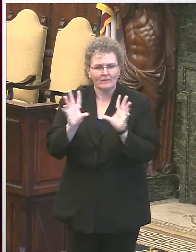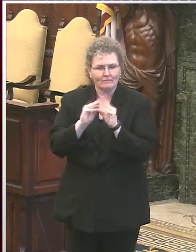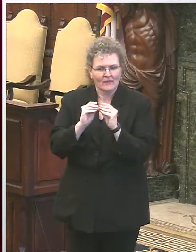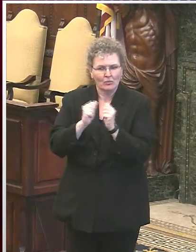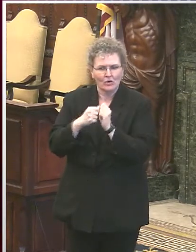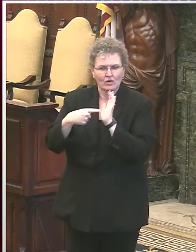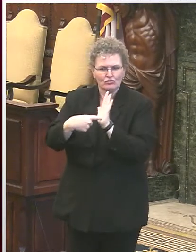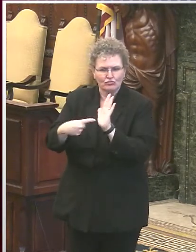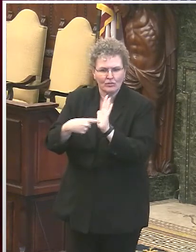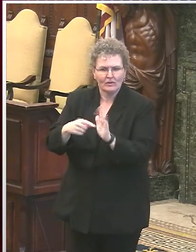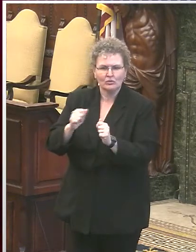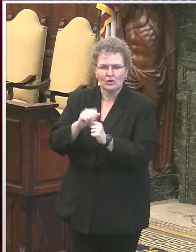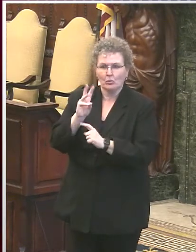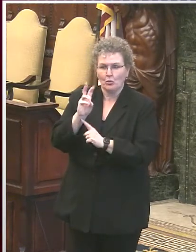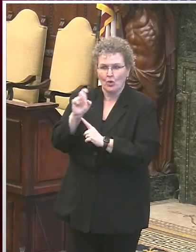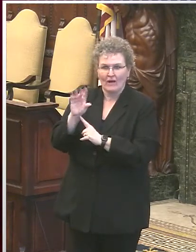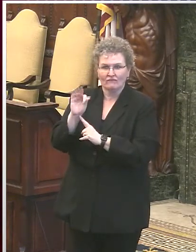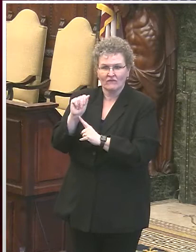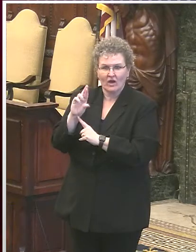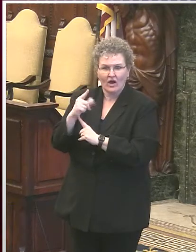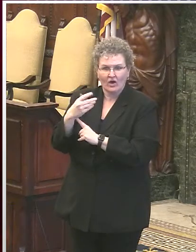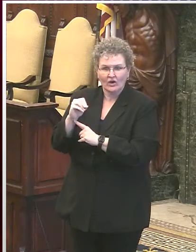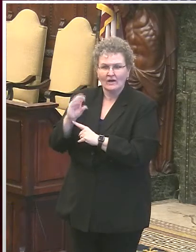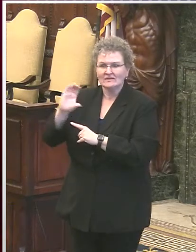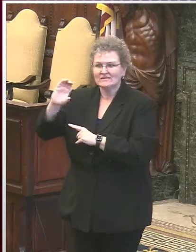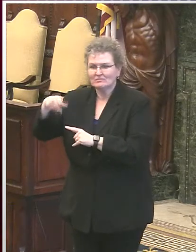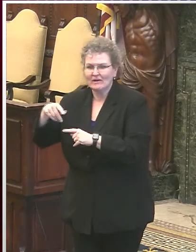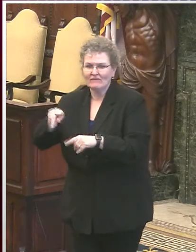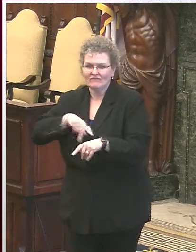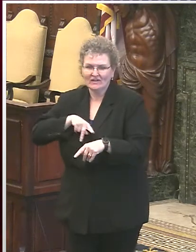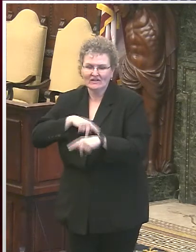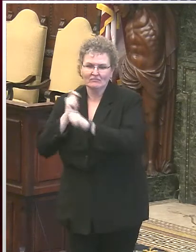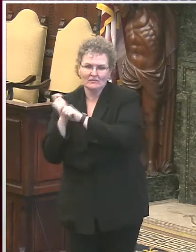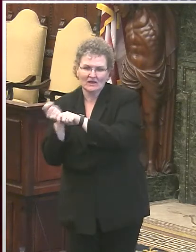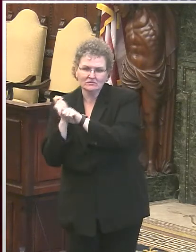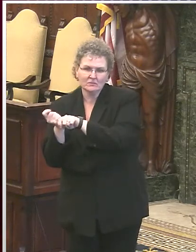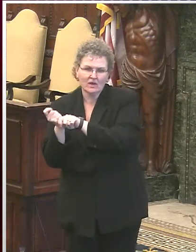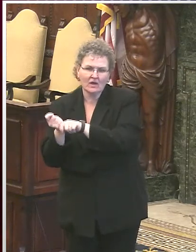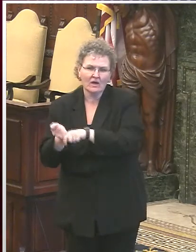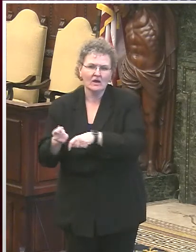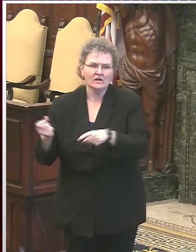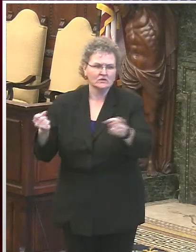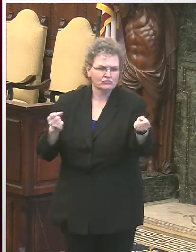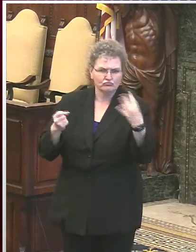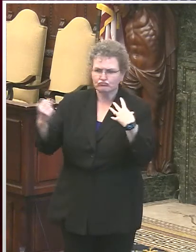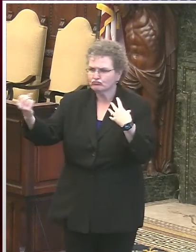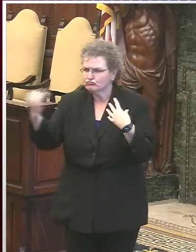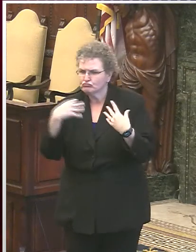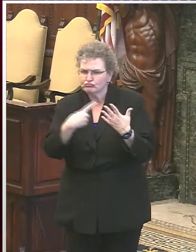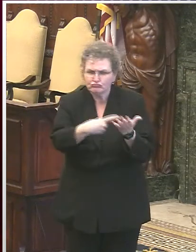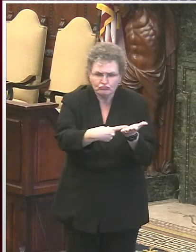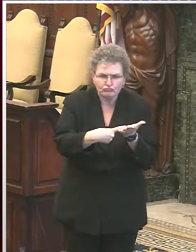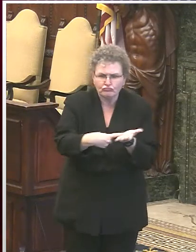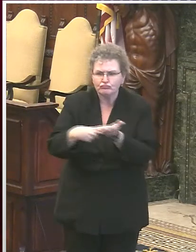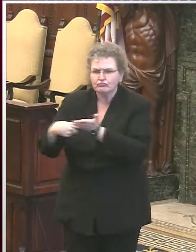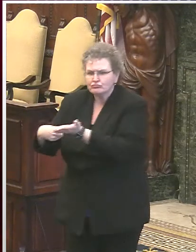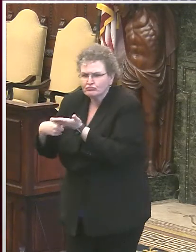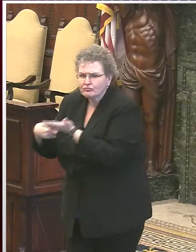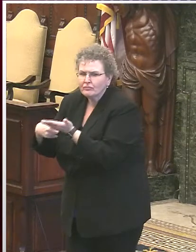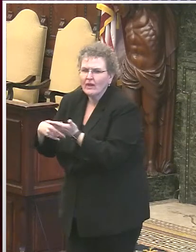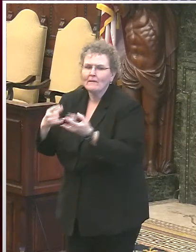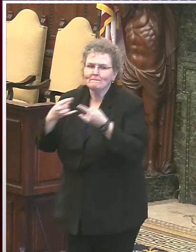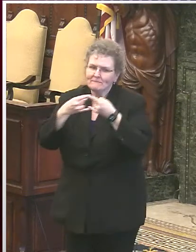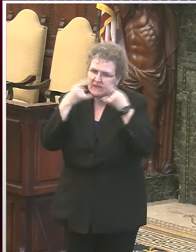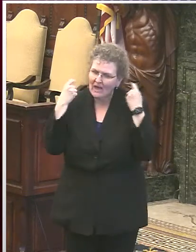Wells Fargo Center and Citizens Bank Park, and we talked about their protocols that they had sent us about how to avoid crowds, how to enforce mask